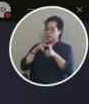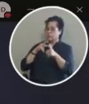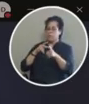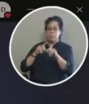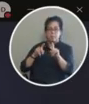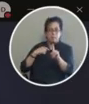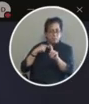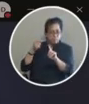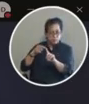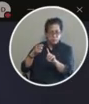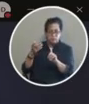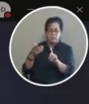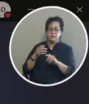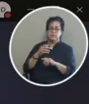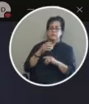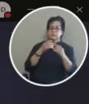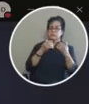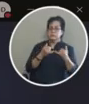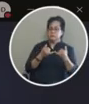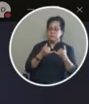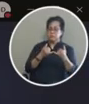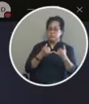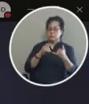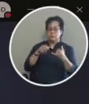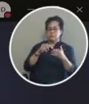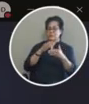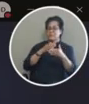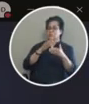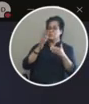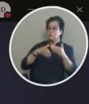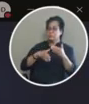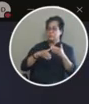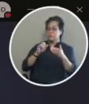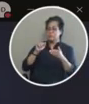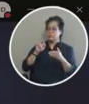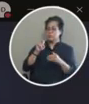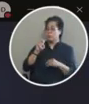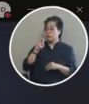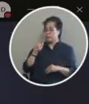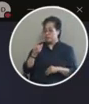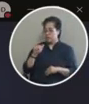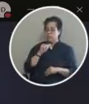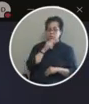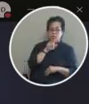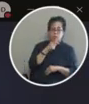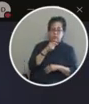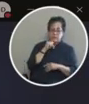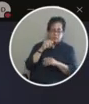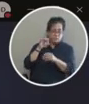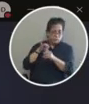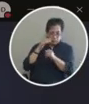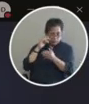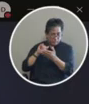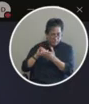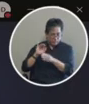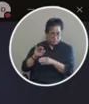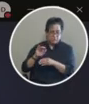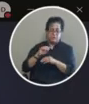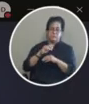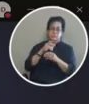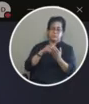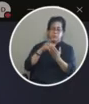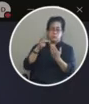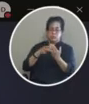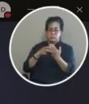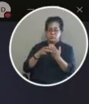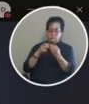point. It is time finally to terminate the quote-unquote arena. Not only do we not vote for it, not only has the project